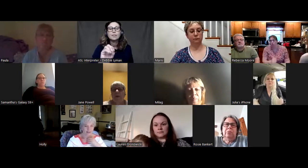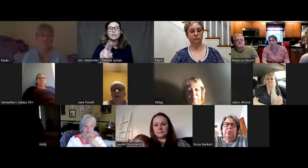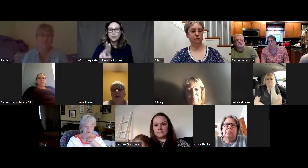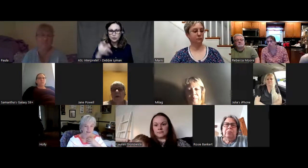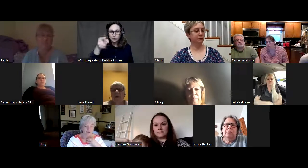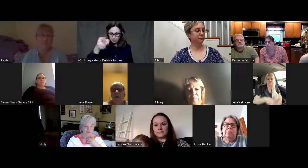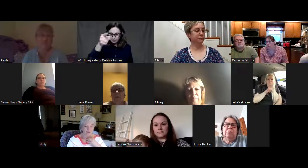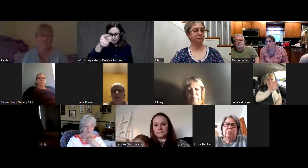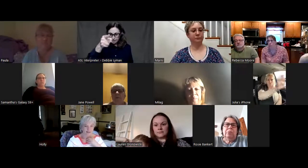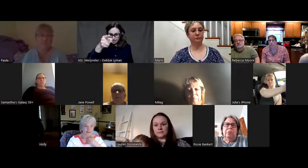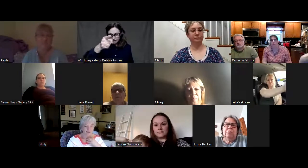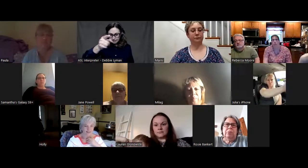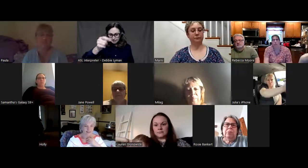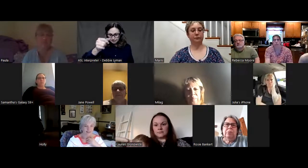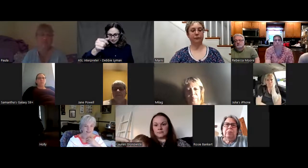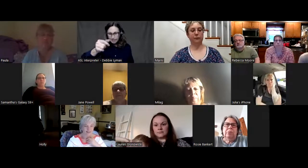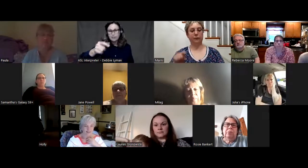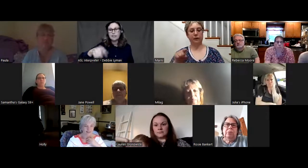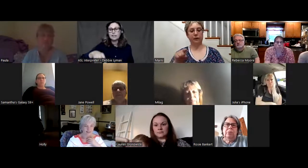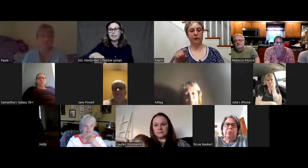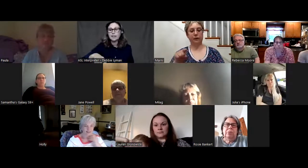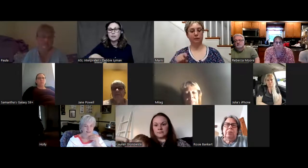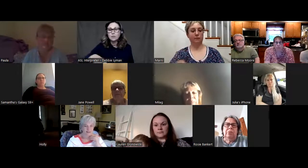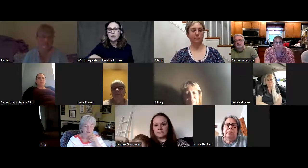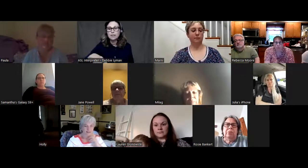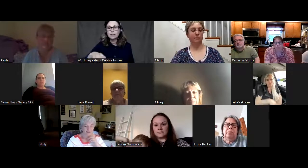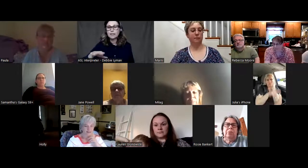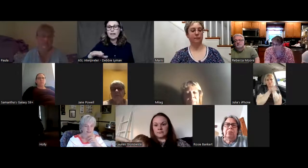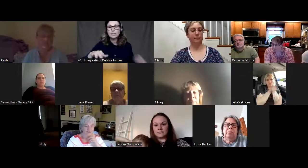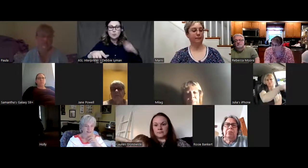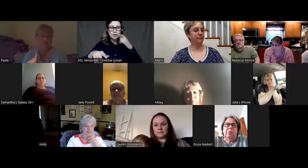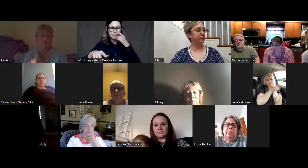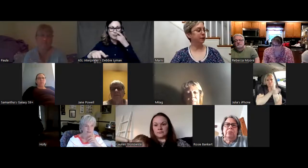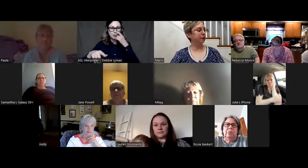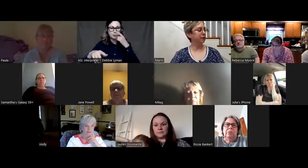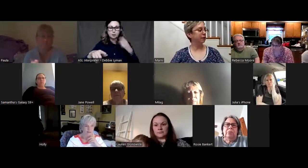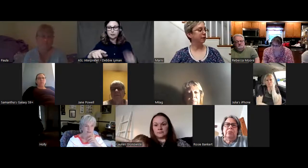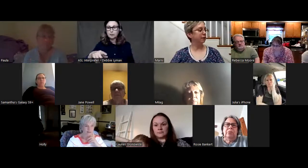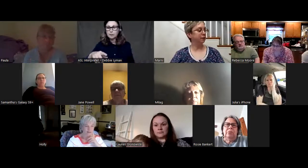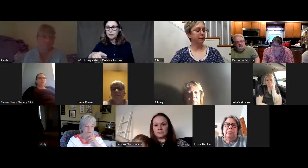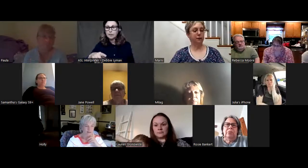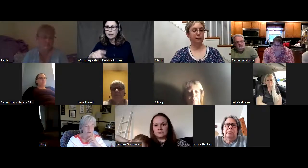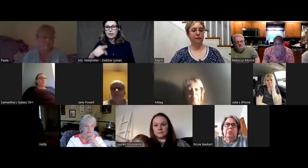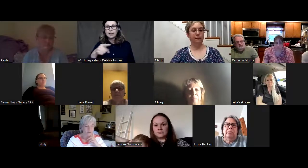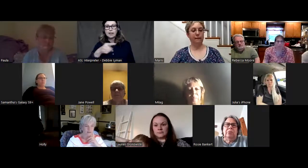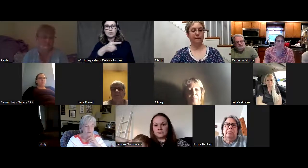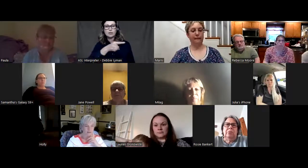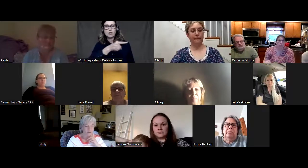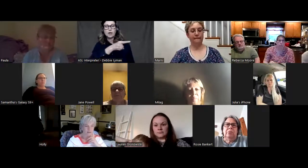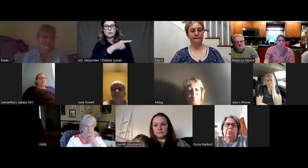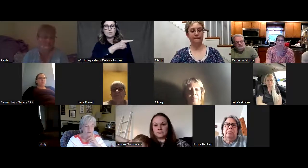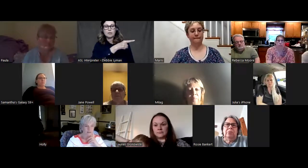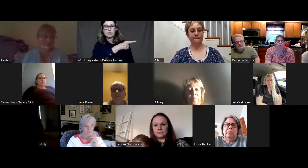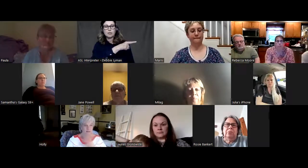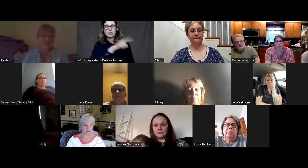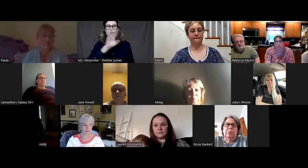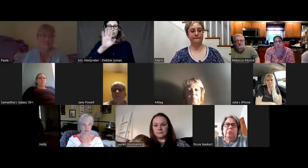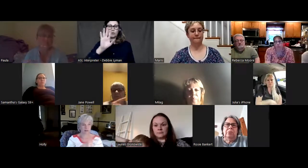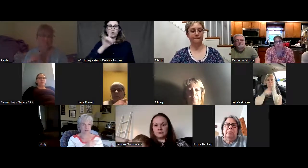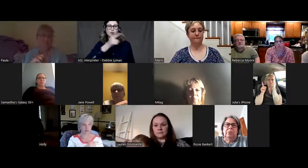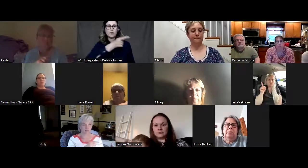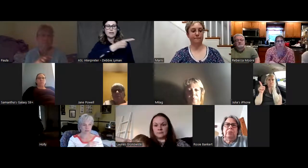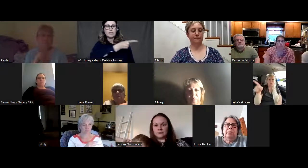You. You. Okay. You. Let's see if, and then the other one, the last one is you plural. And you come